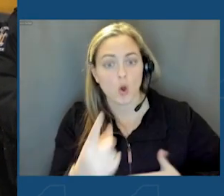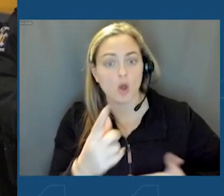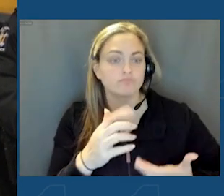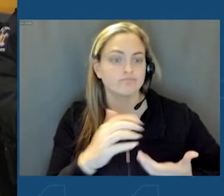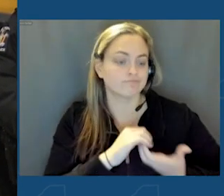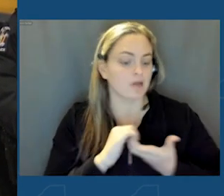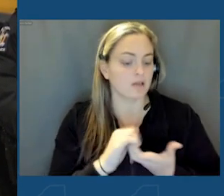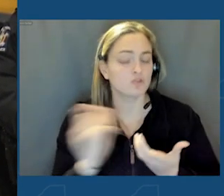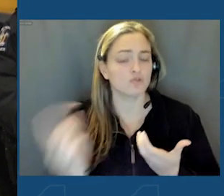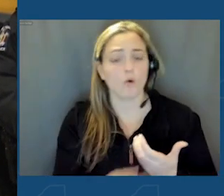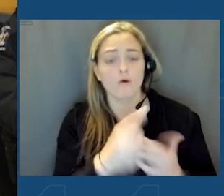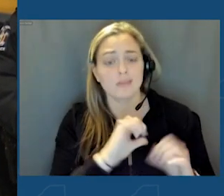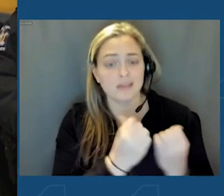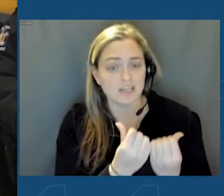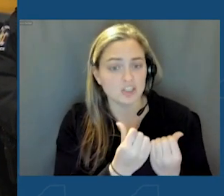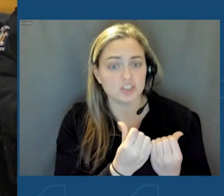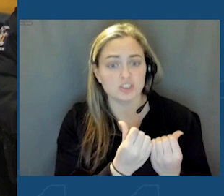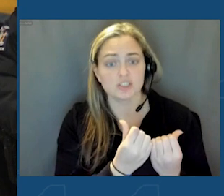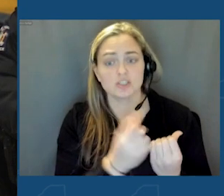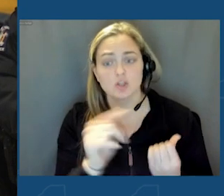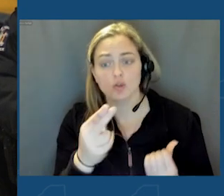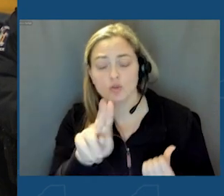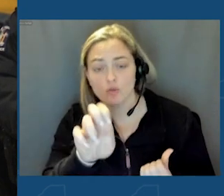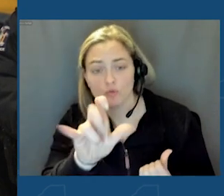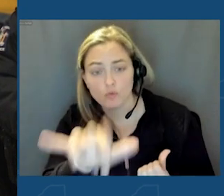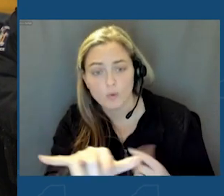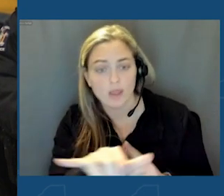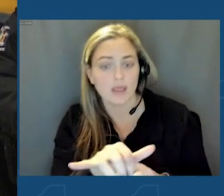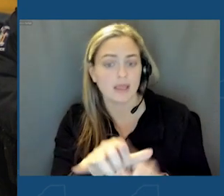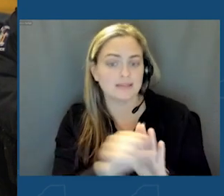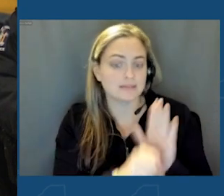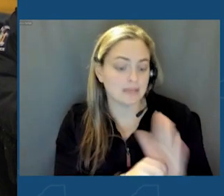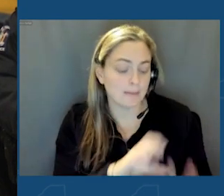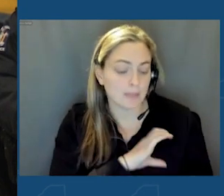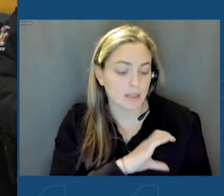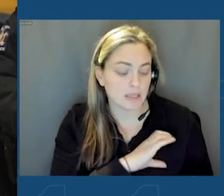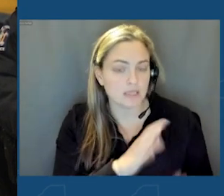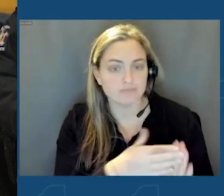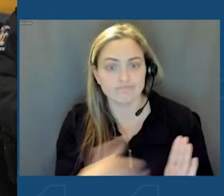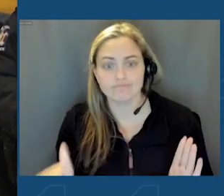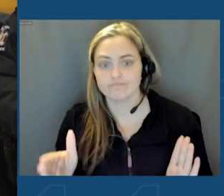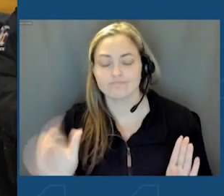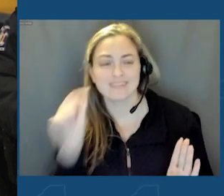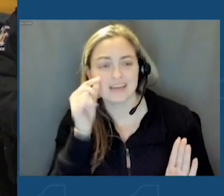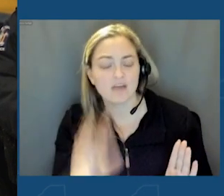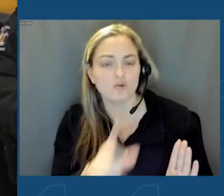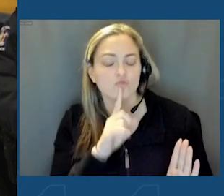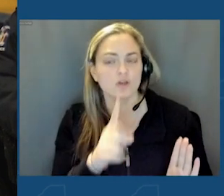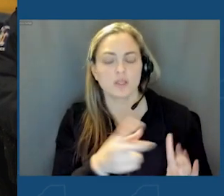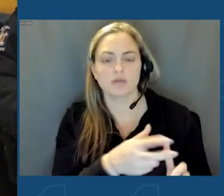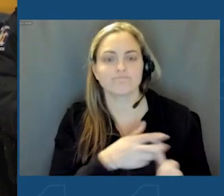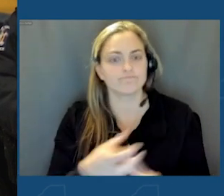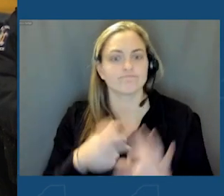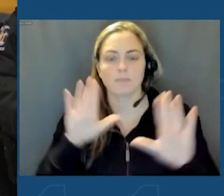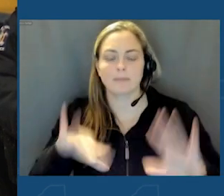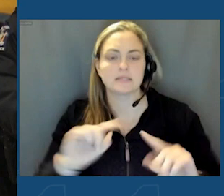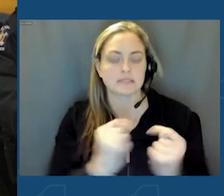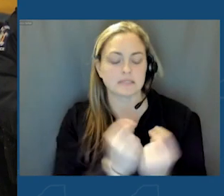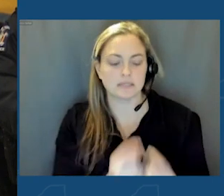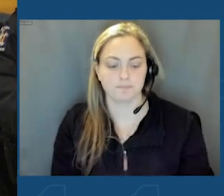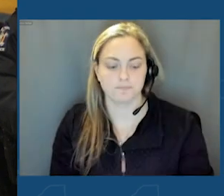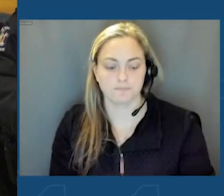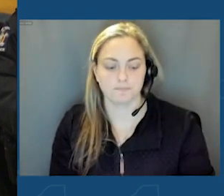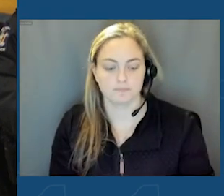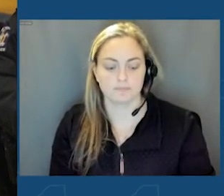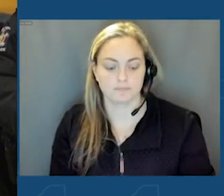relevant state agencies throughway State Police uh across the board the governor really pulls together an amazing team uh at each